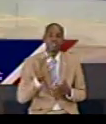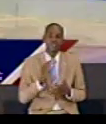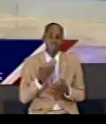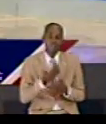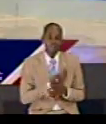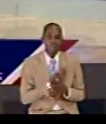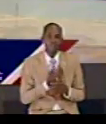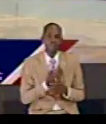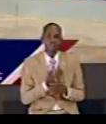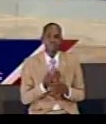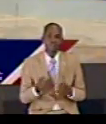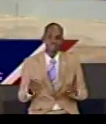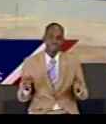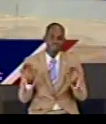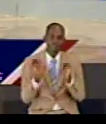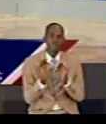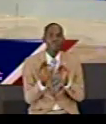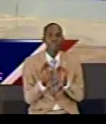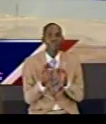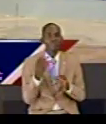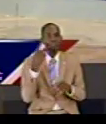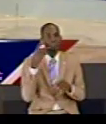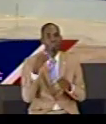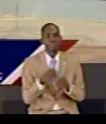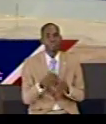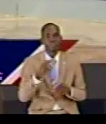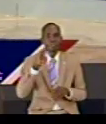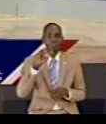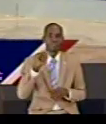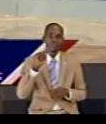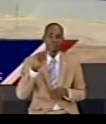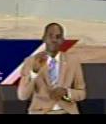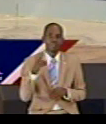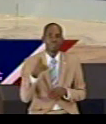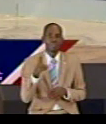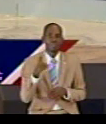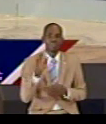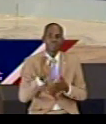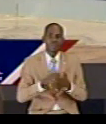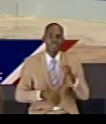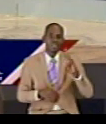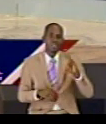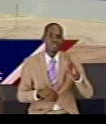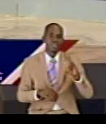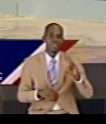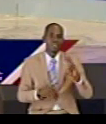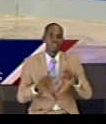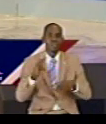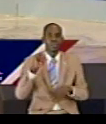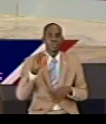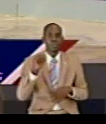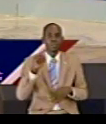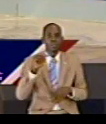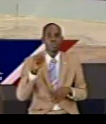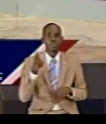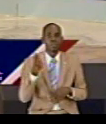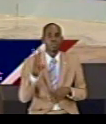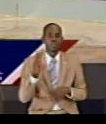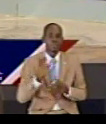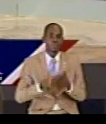our pursuit. Look at Matthew chapter 6. And I'm reading from verse